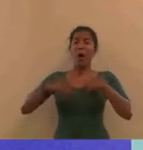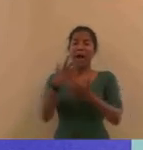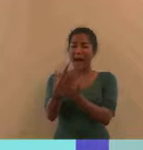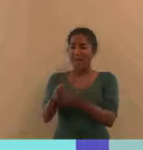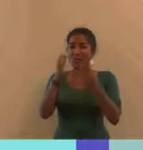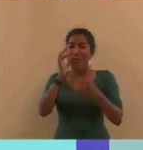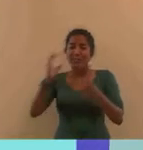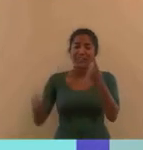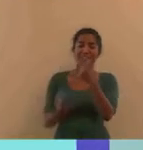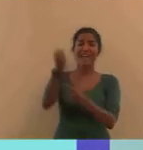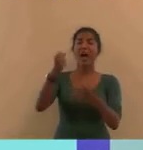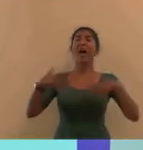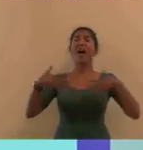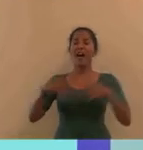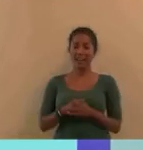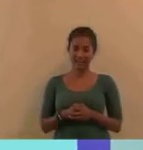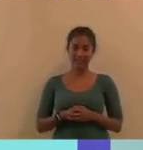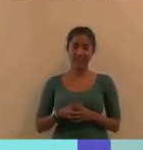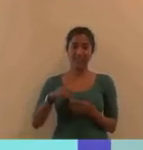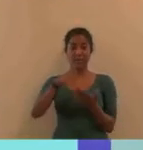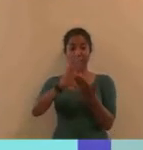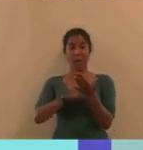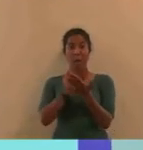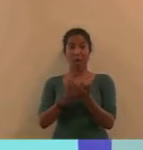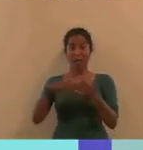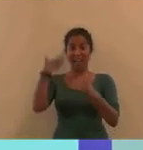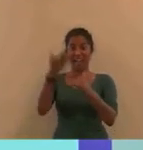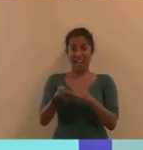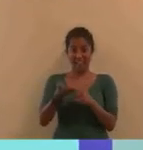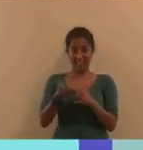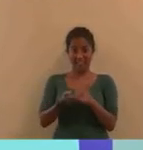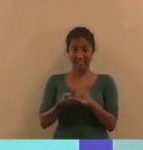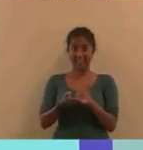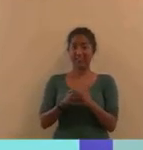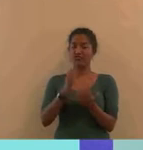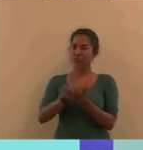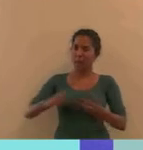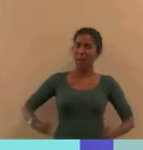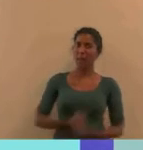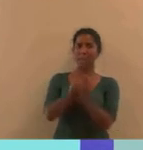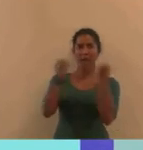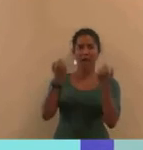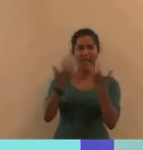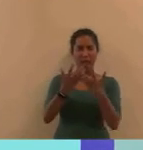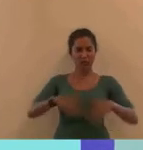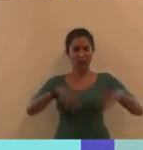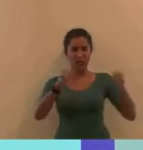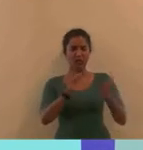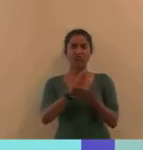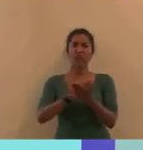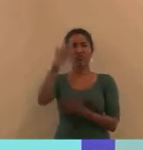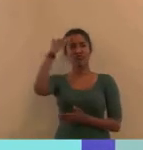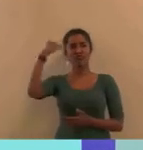water. The poem ends just as powerfully as it began, the poignant reminder that